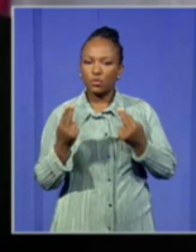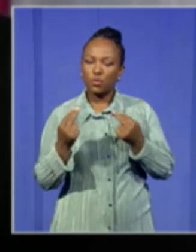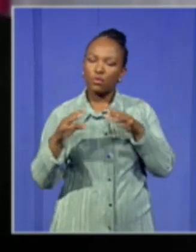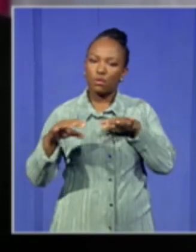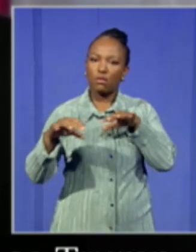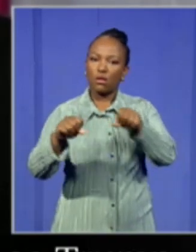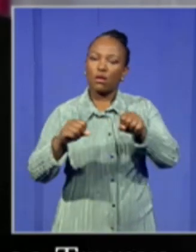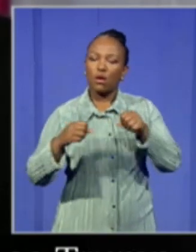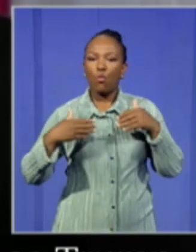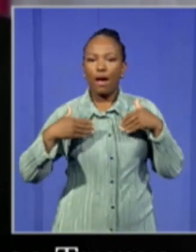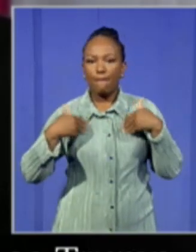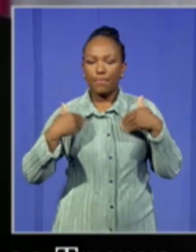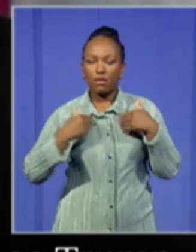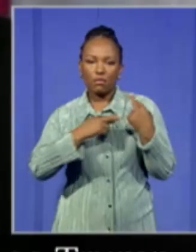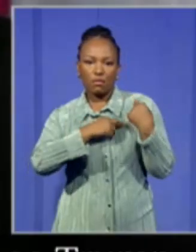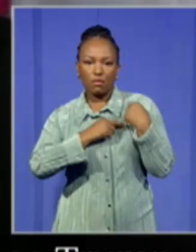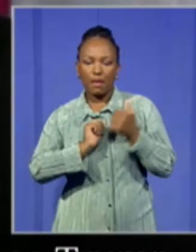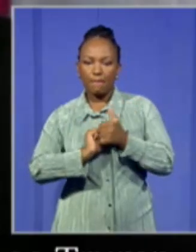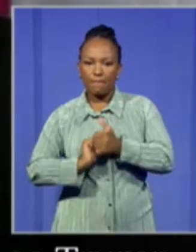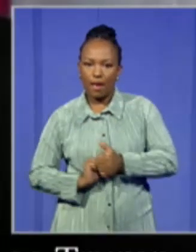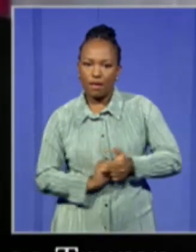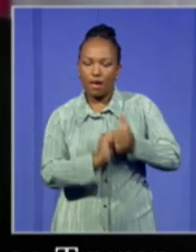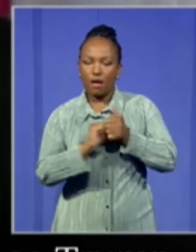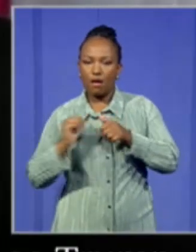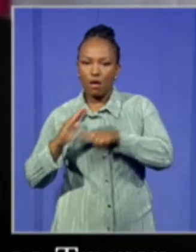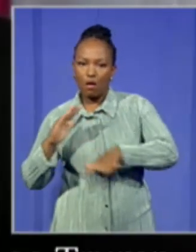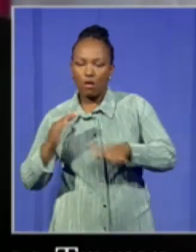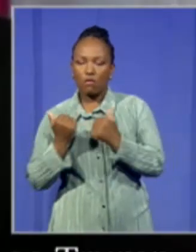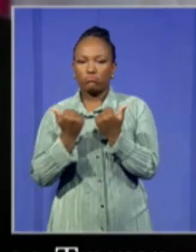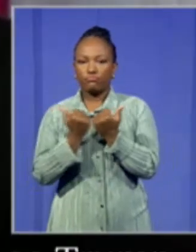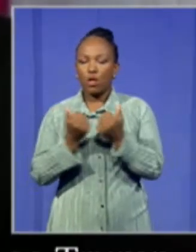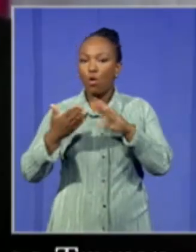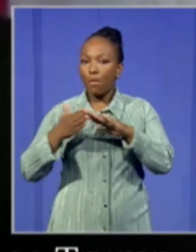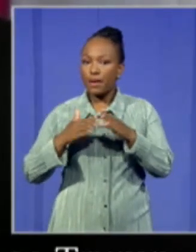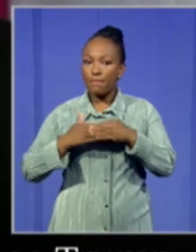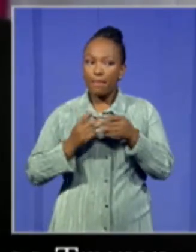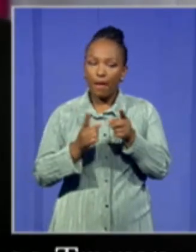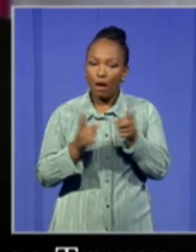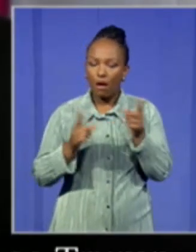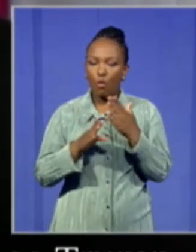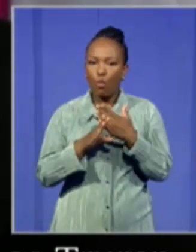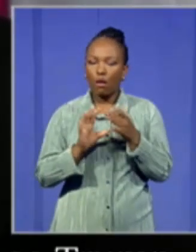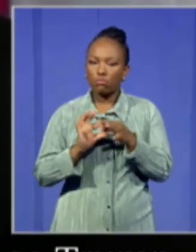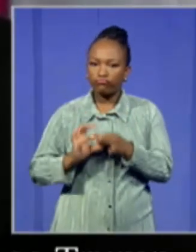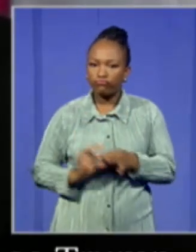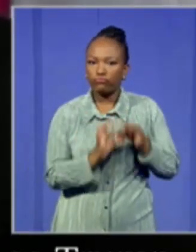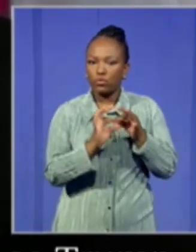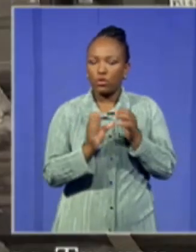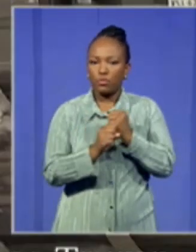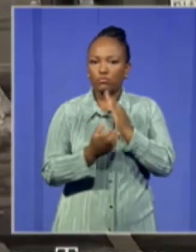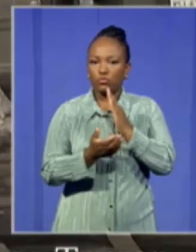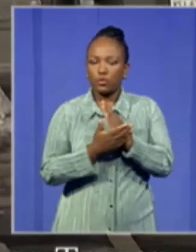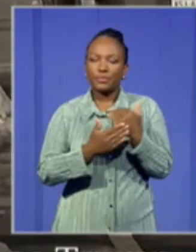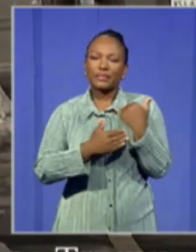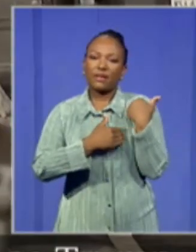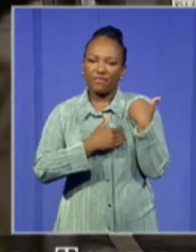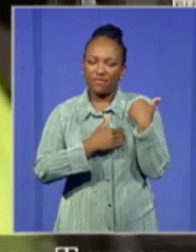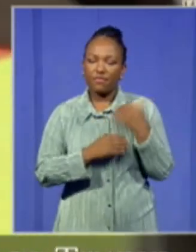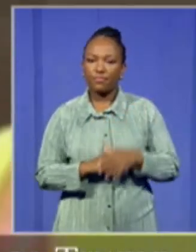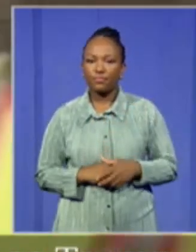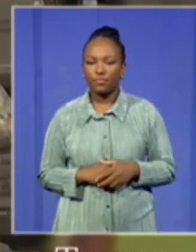grateful to our federal partners, local agencies, and community members who work together to ensure a safe event. Dikilomitara